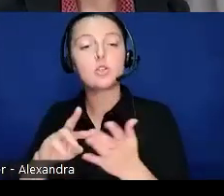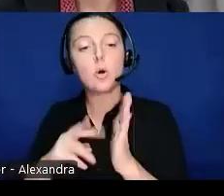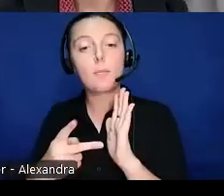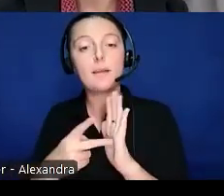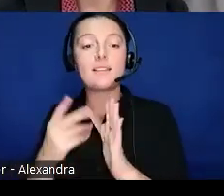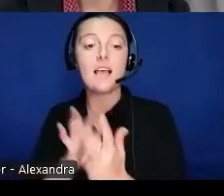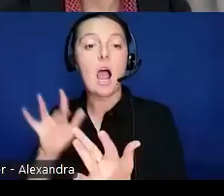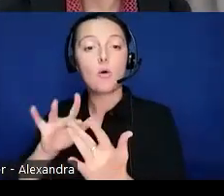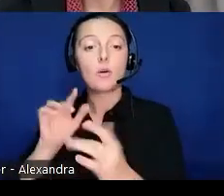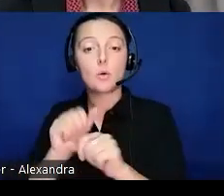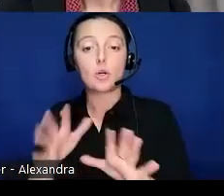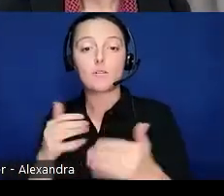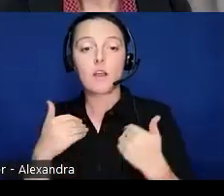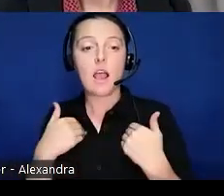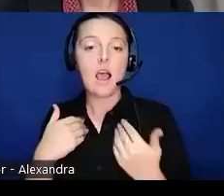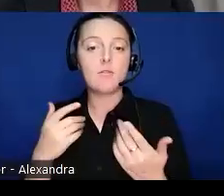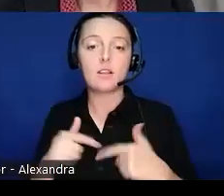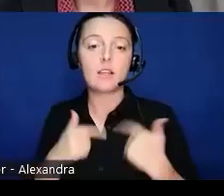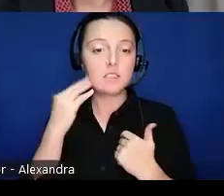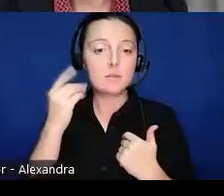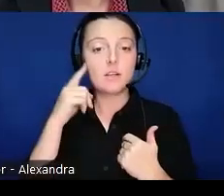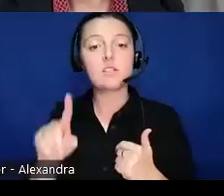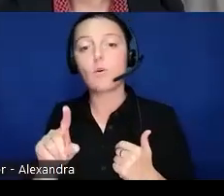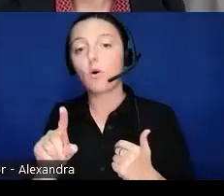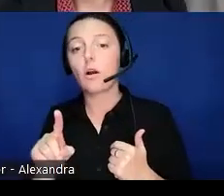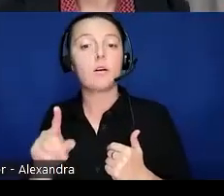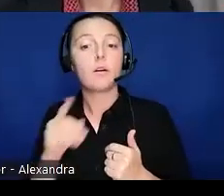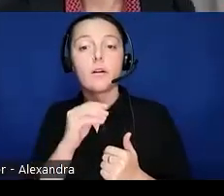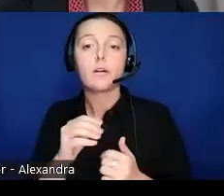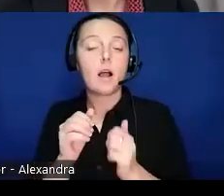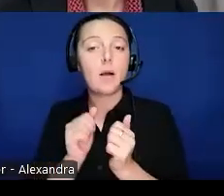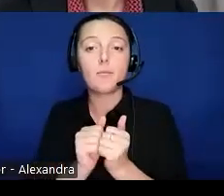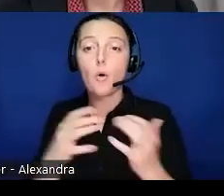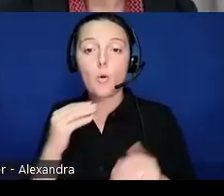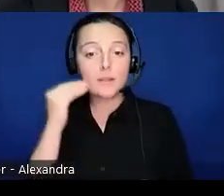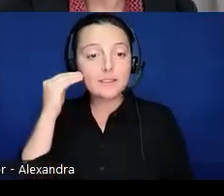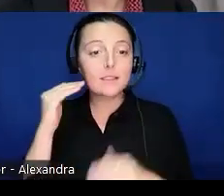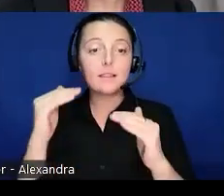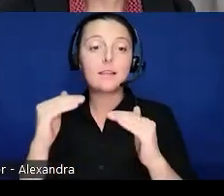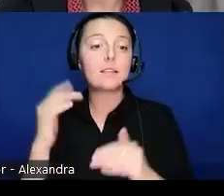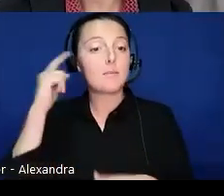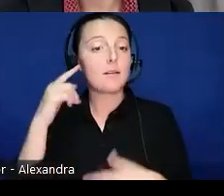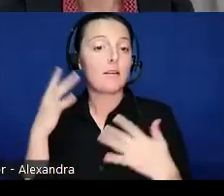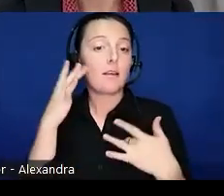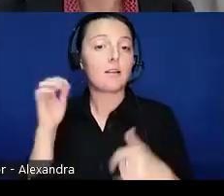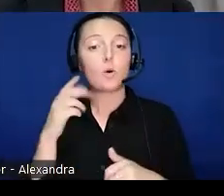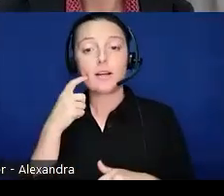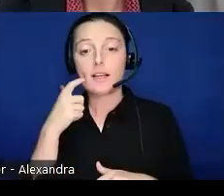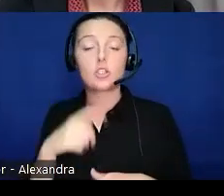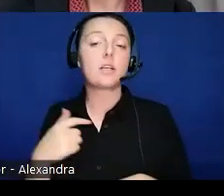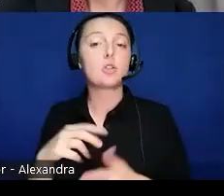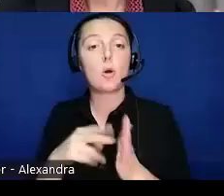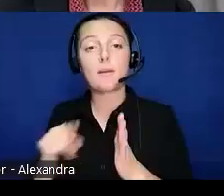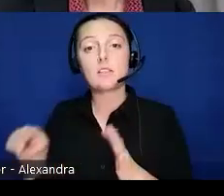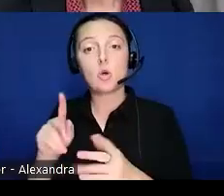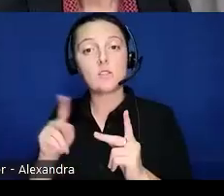homelessness or mental illness or addiction, who are going out and engaging people in the community, trying to work on their housing issues, for example, or other social services,